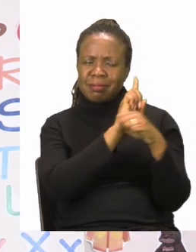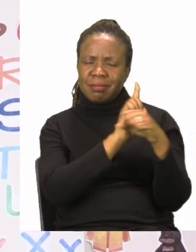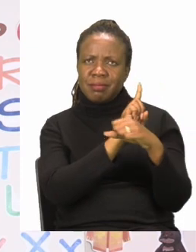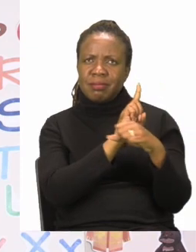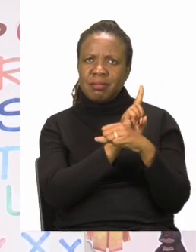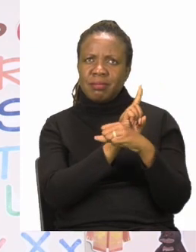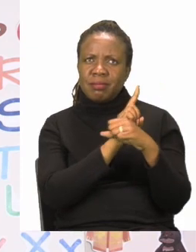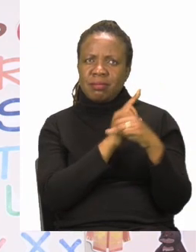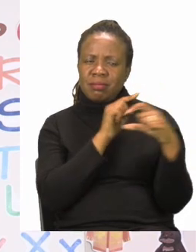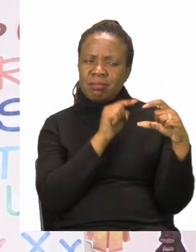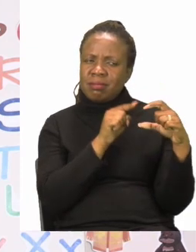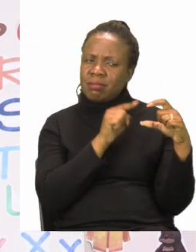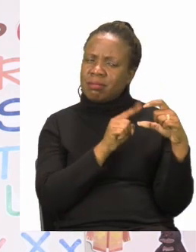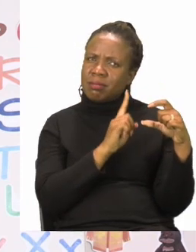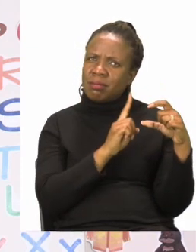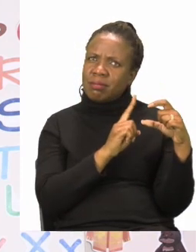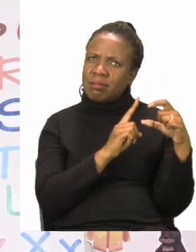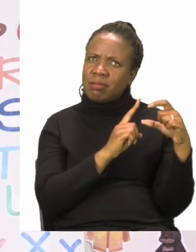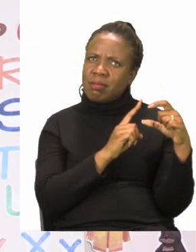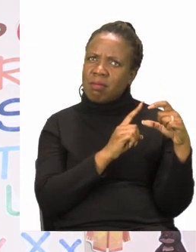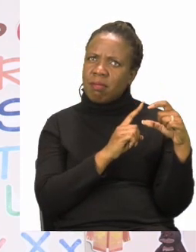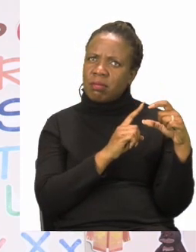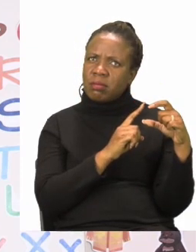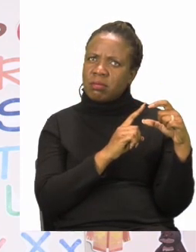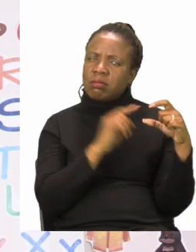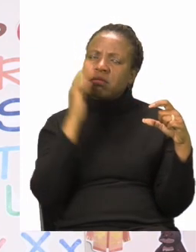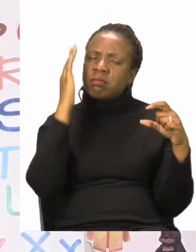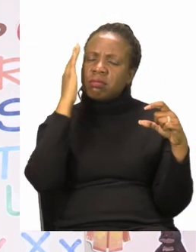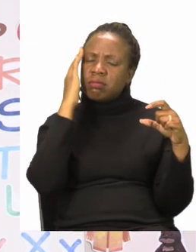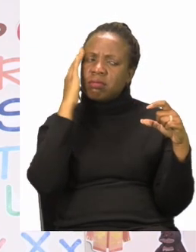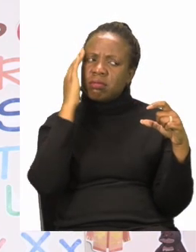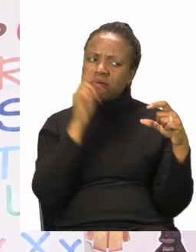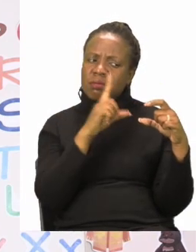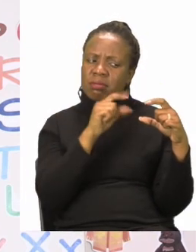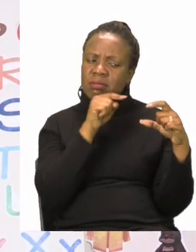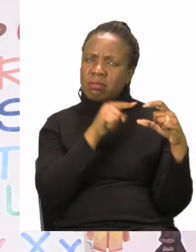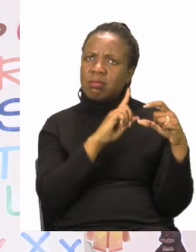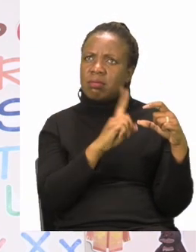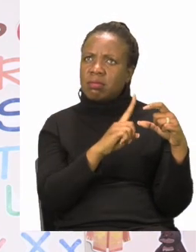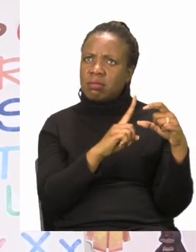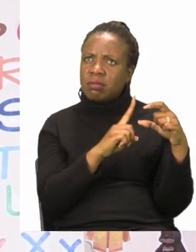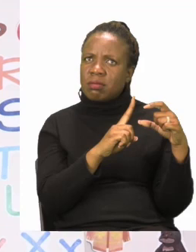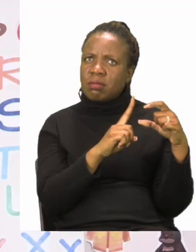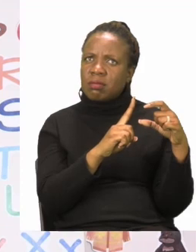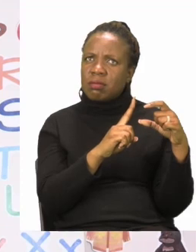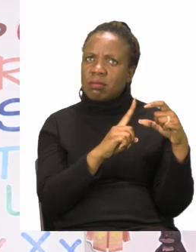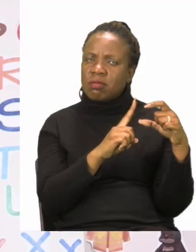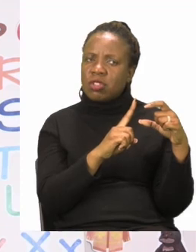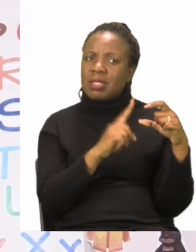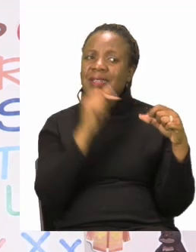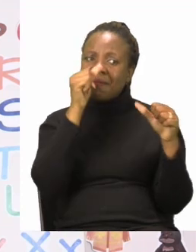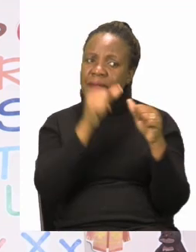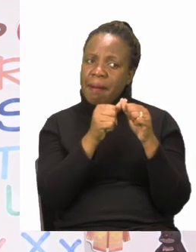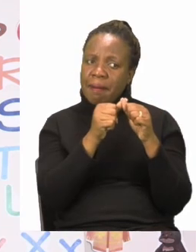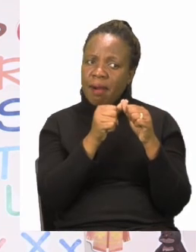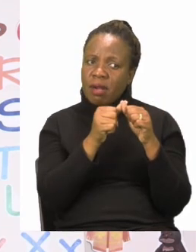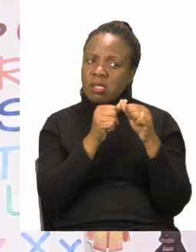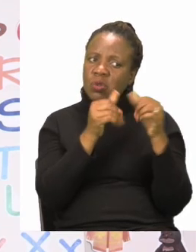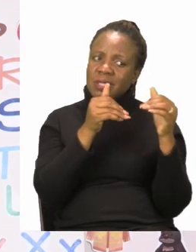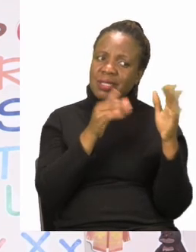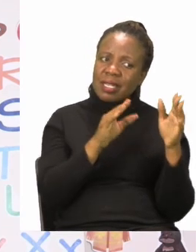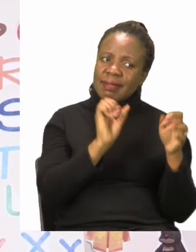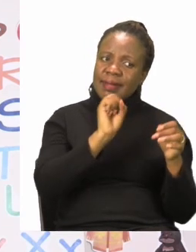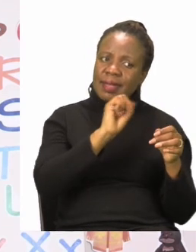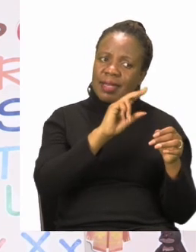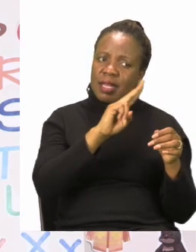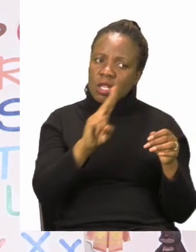do with this word is, we know that we are dealing with the sh sound.